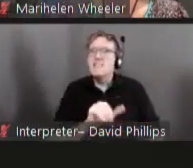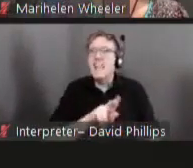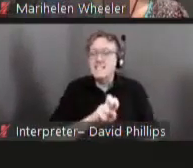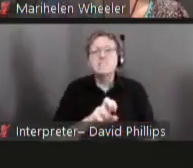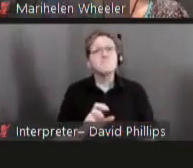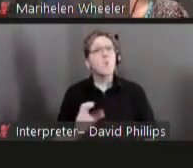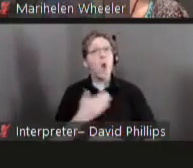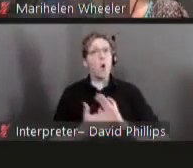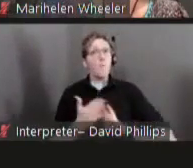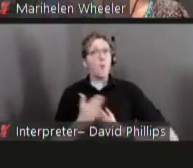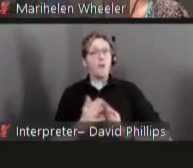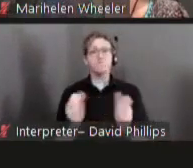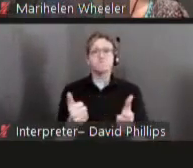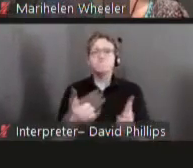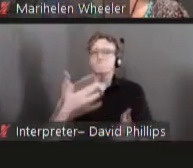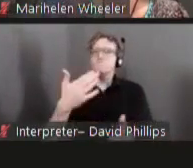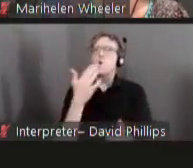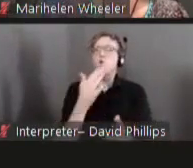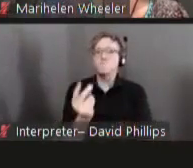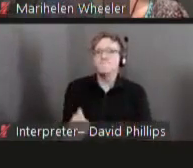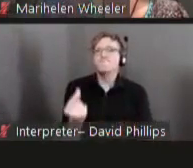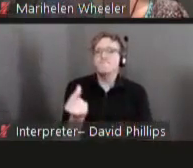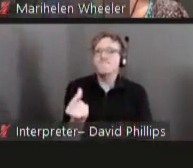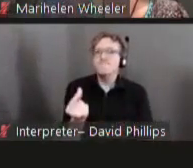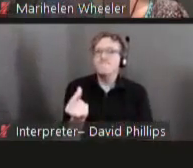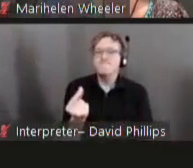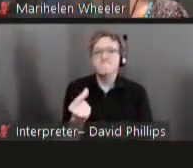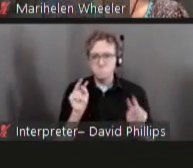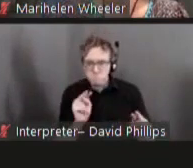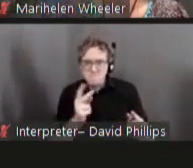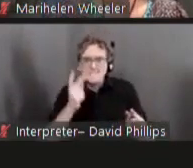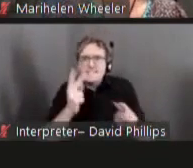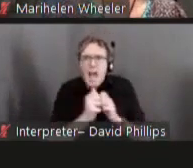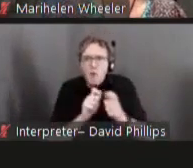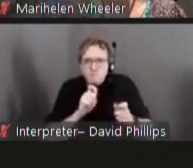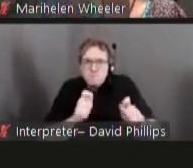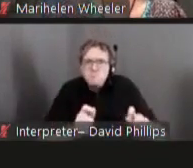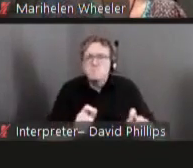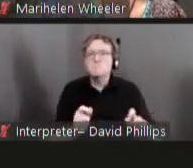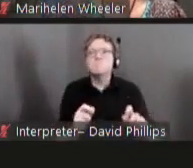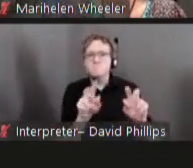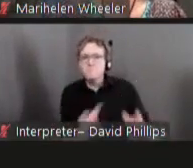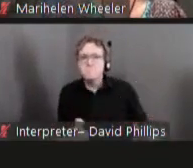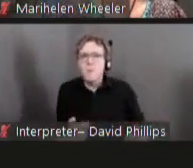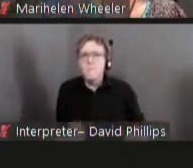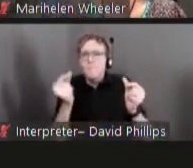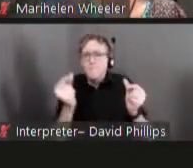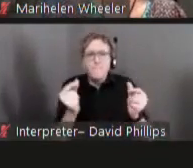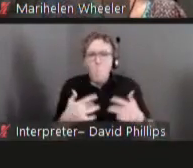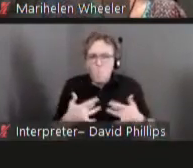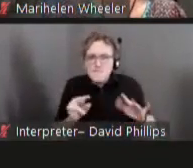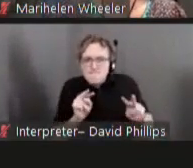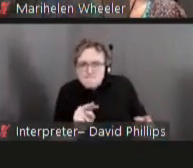a very good and quick eye and provide a quick assessment of what's going on in terms of